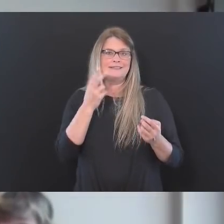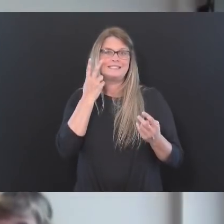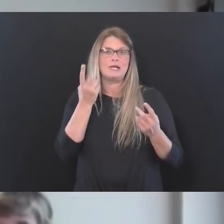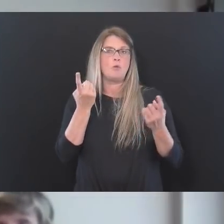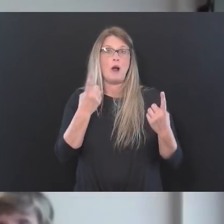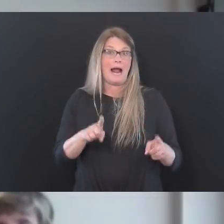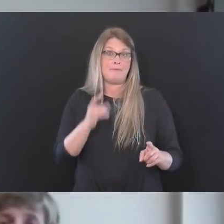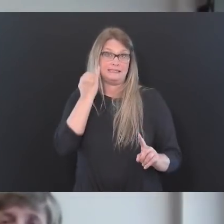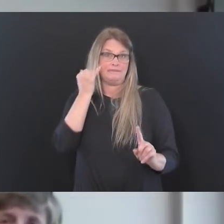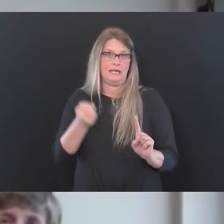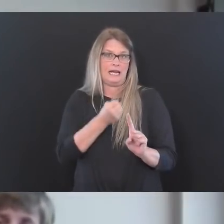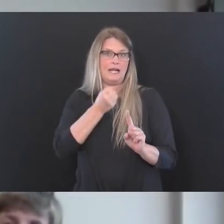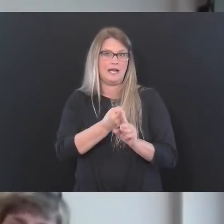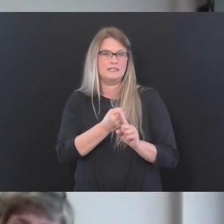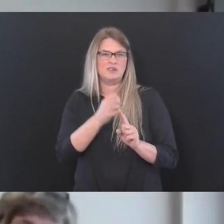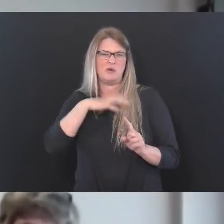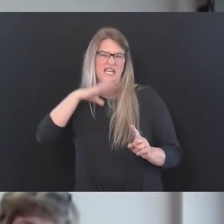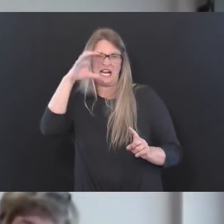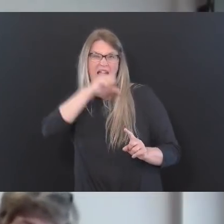estimate here.